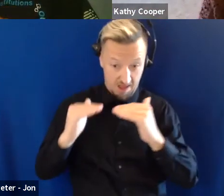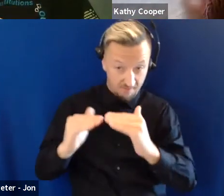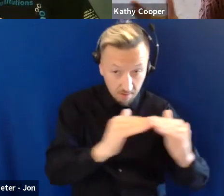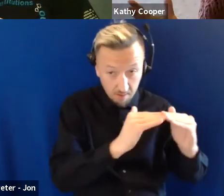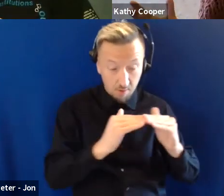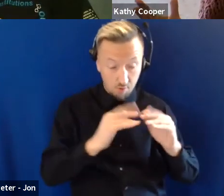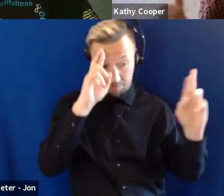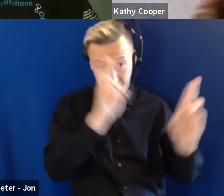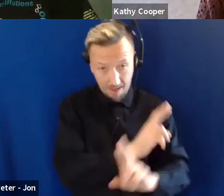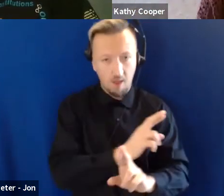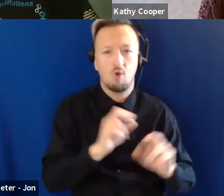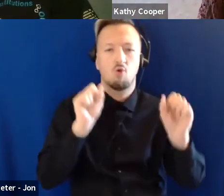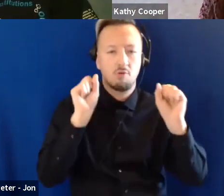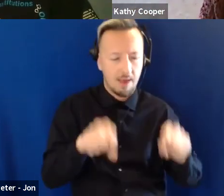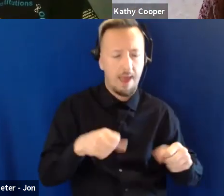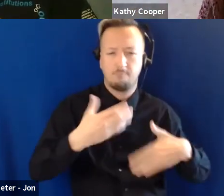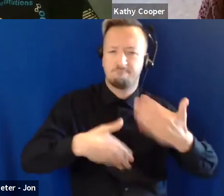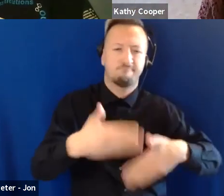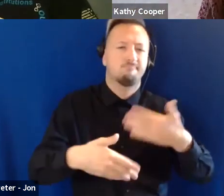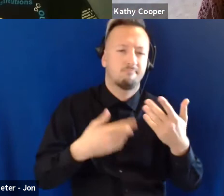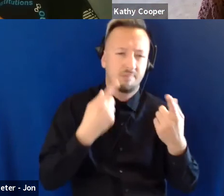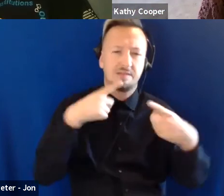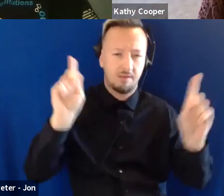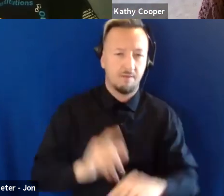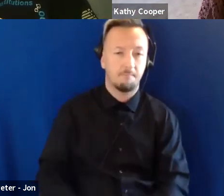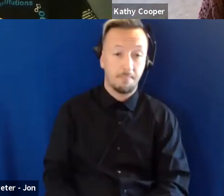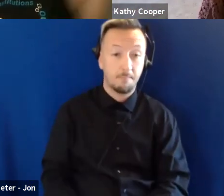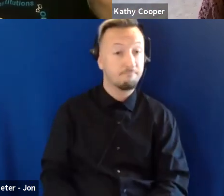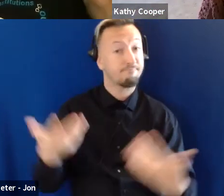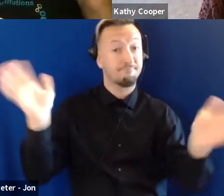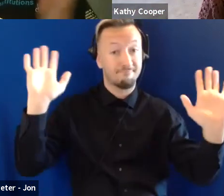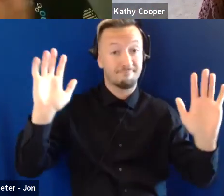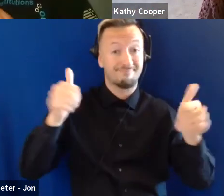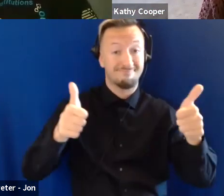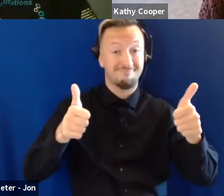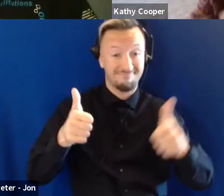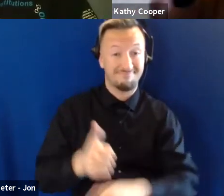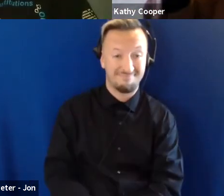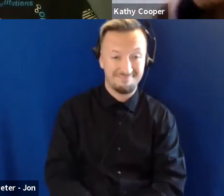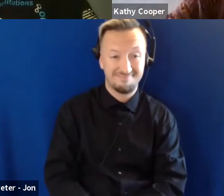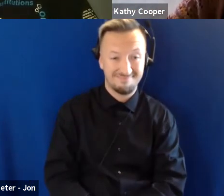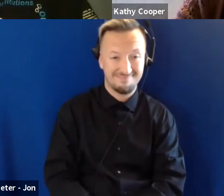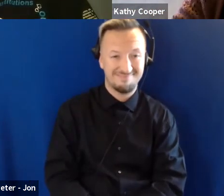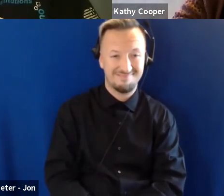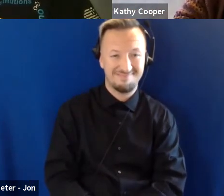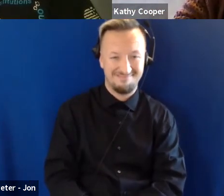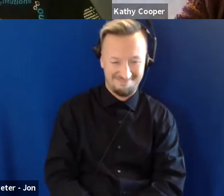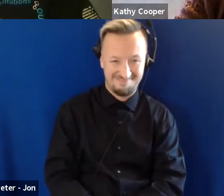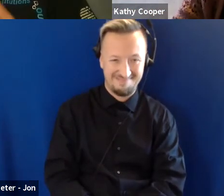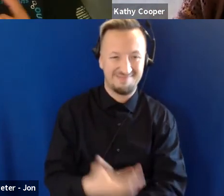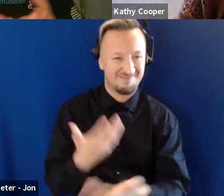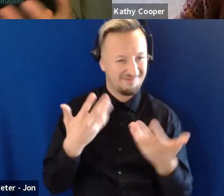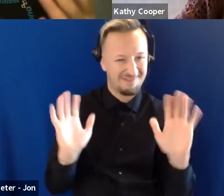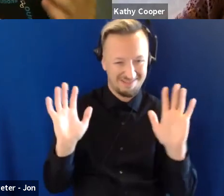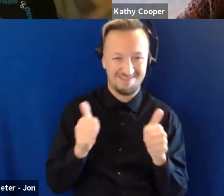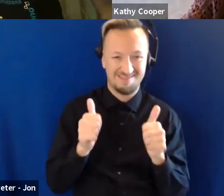lot of stuff can get done. And I think we're there. We did it. Done.